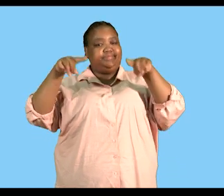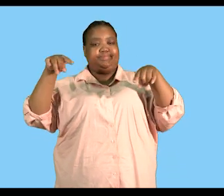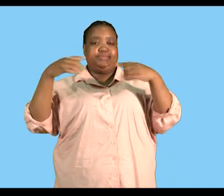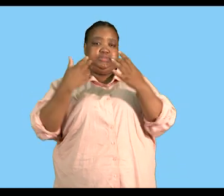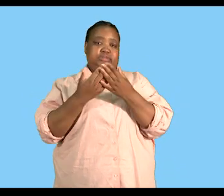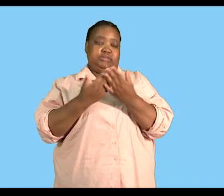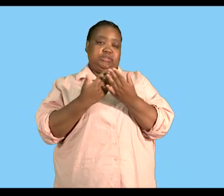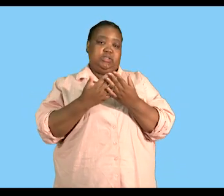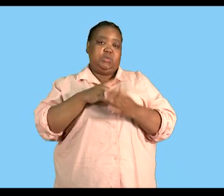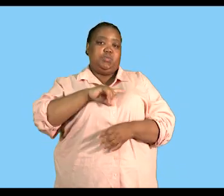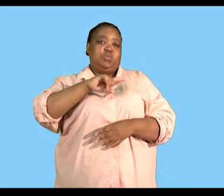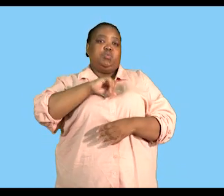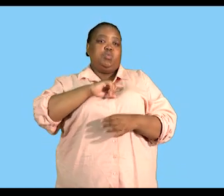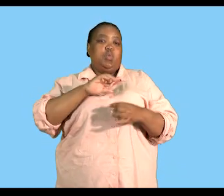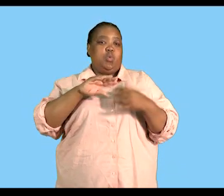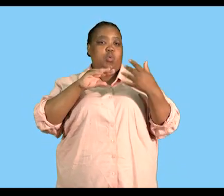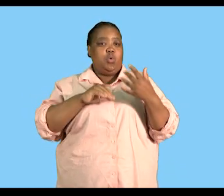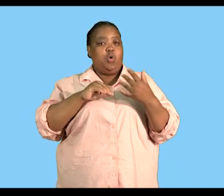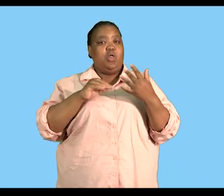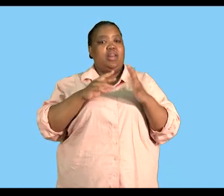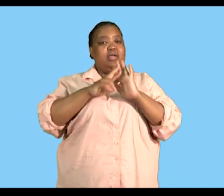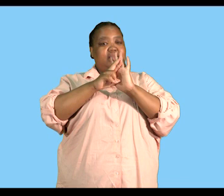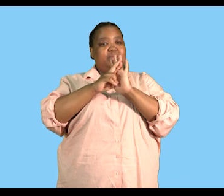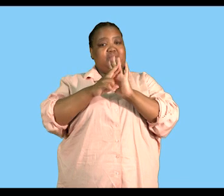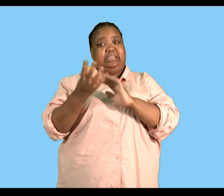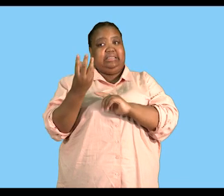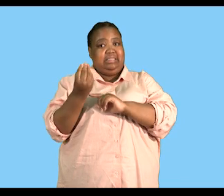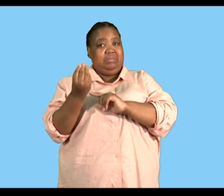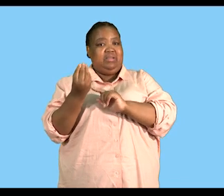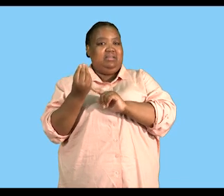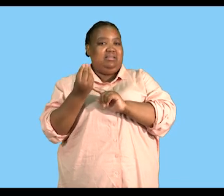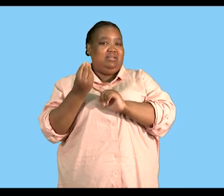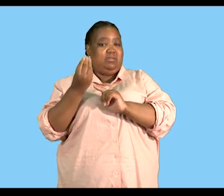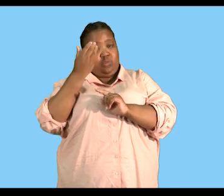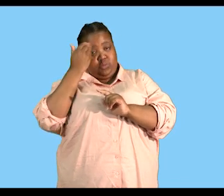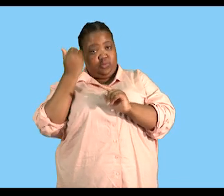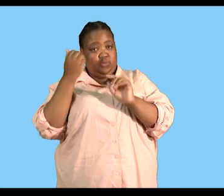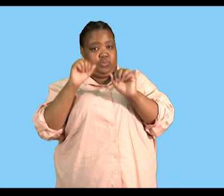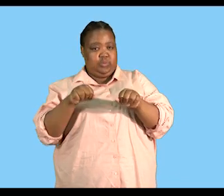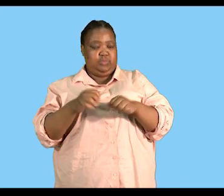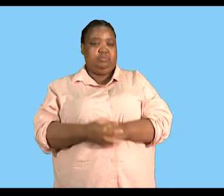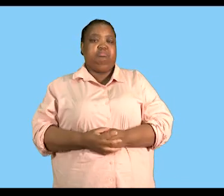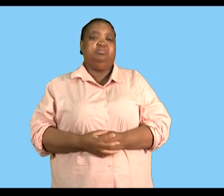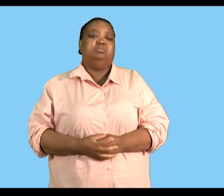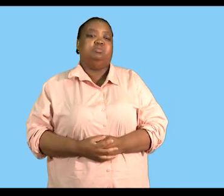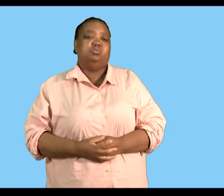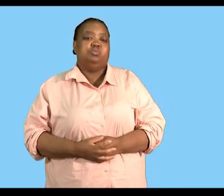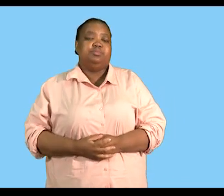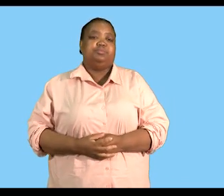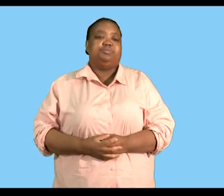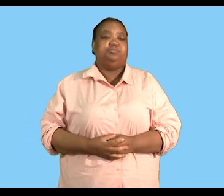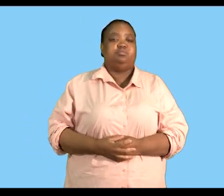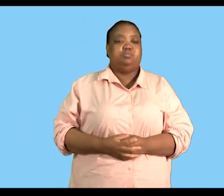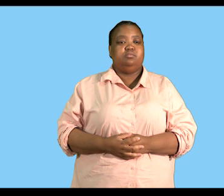because now they all represent the unknown. Now in this case, we need to work out. We are